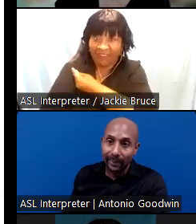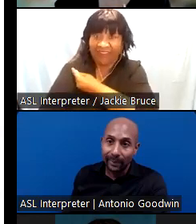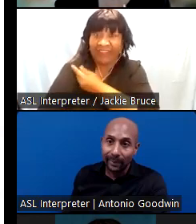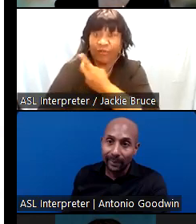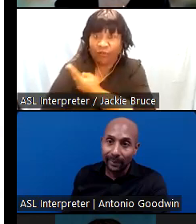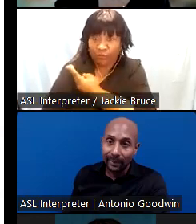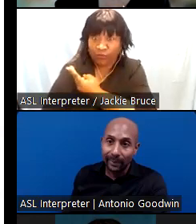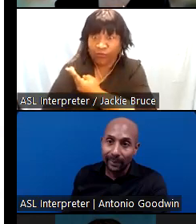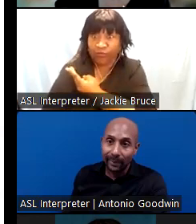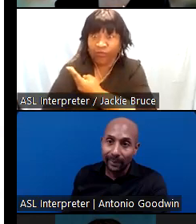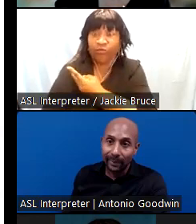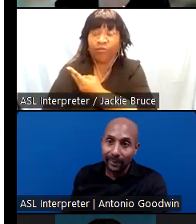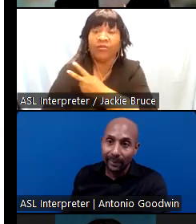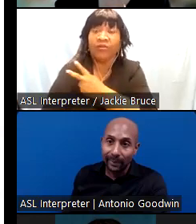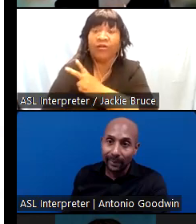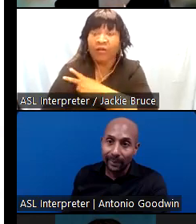And